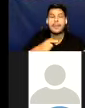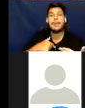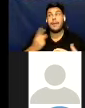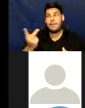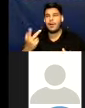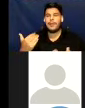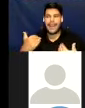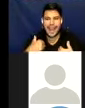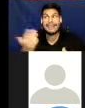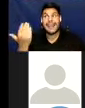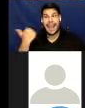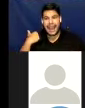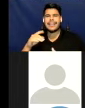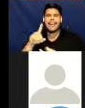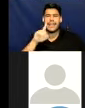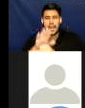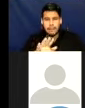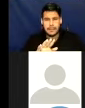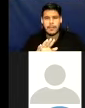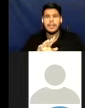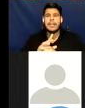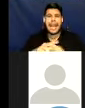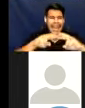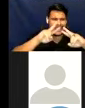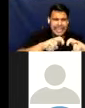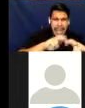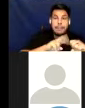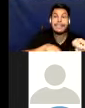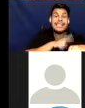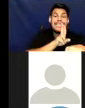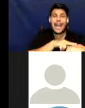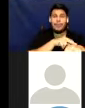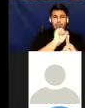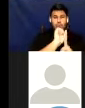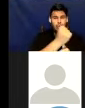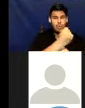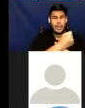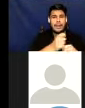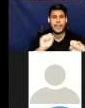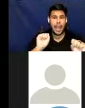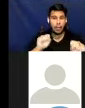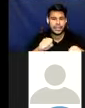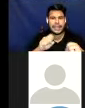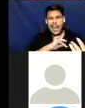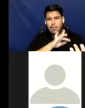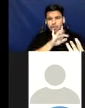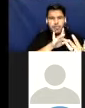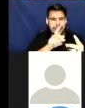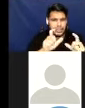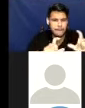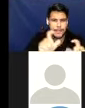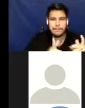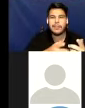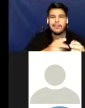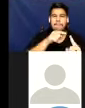have a commitment to examining natural settings that we can reach people, particularly